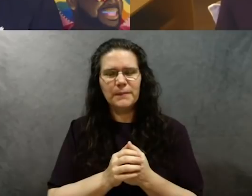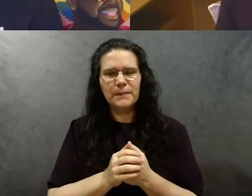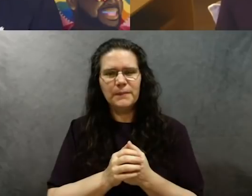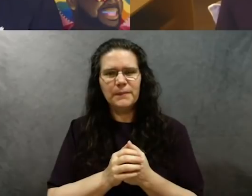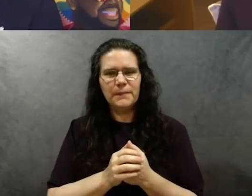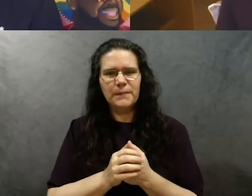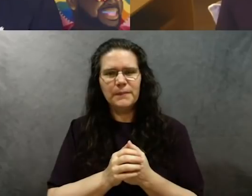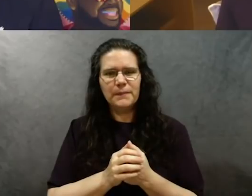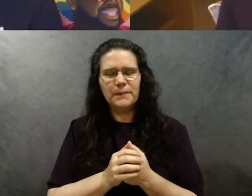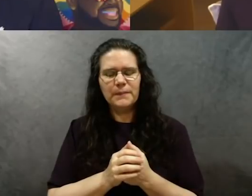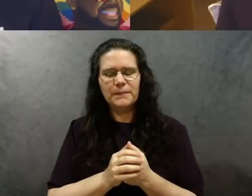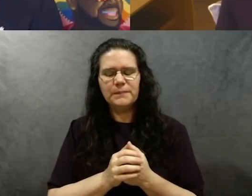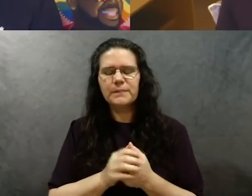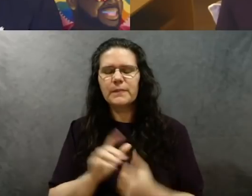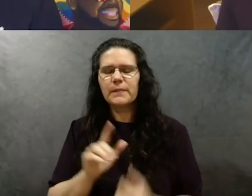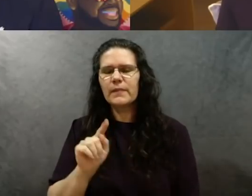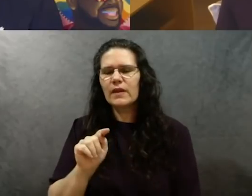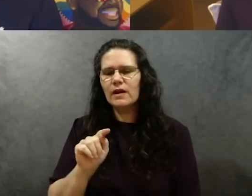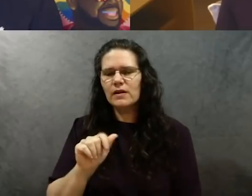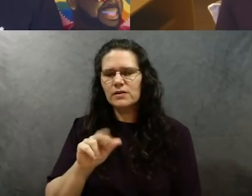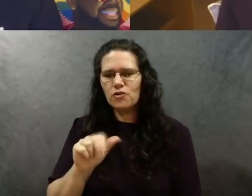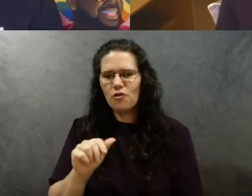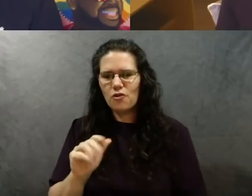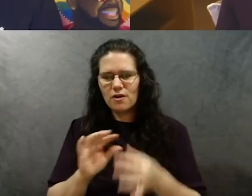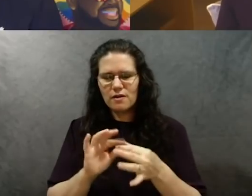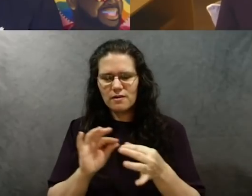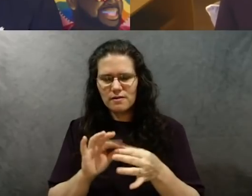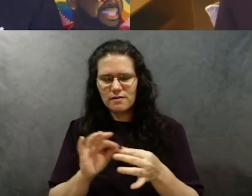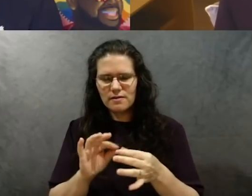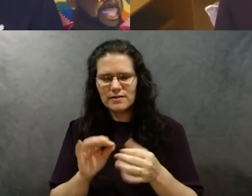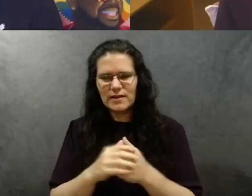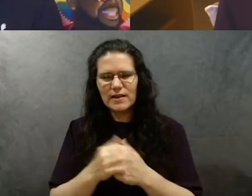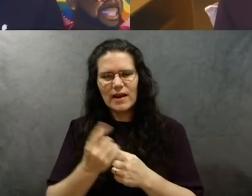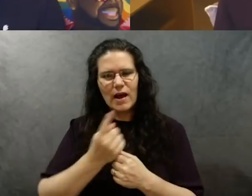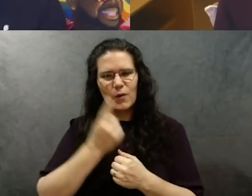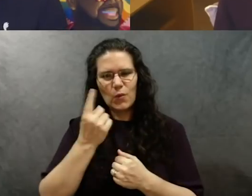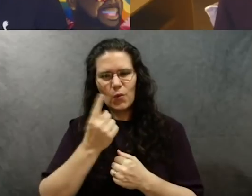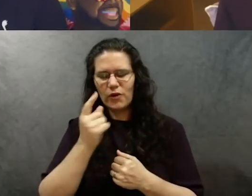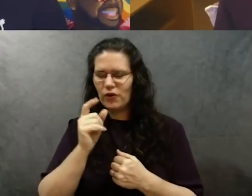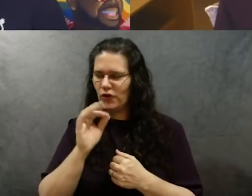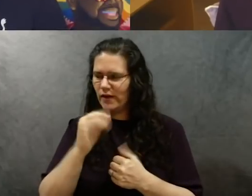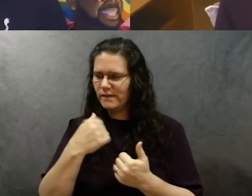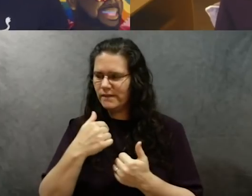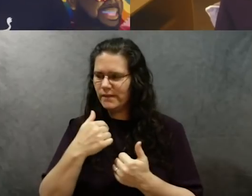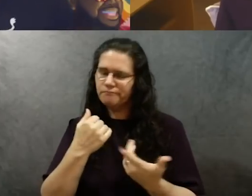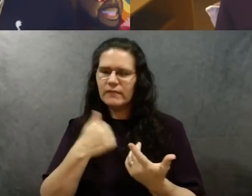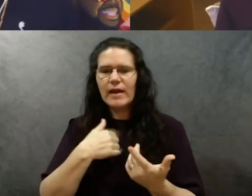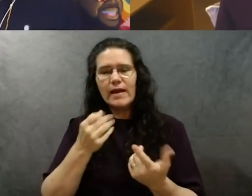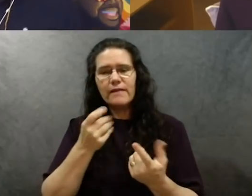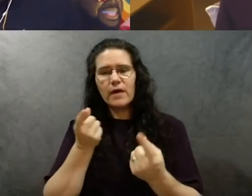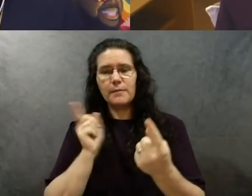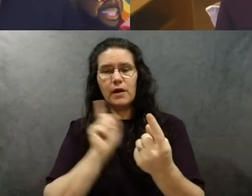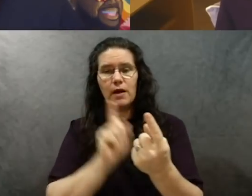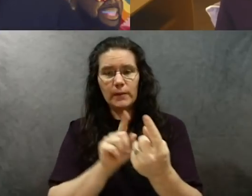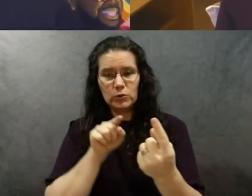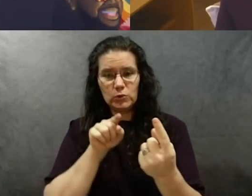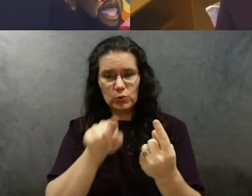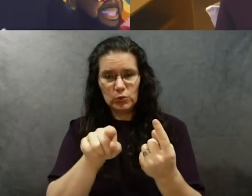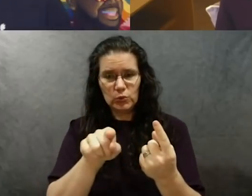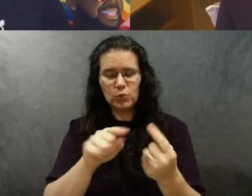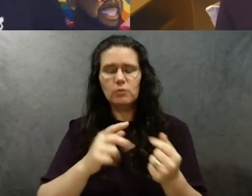So I wonder if I am coming to you and I'm feeling fear